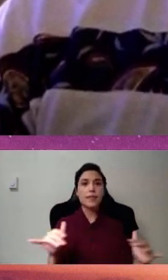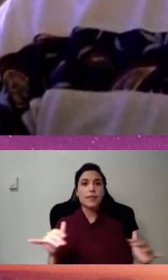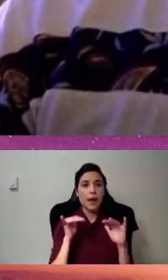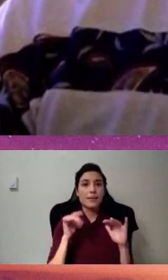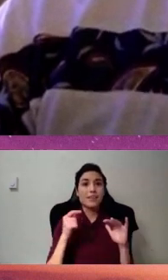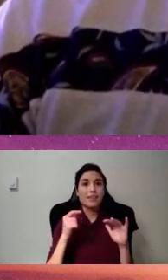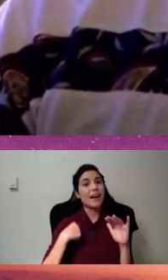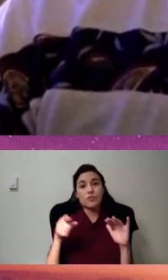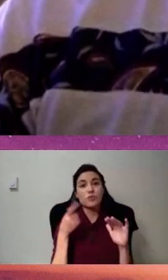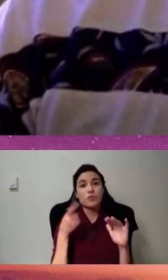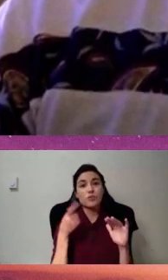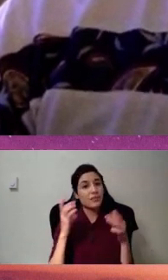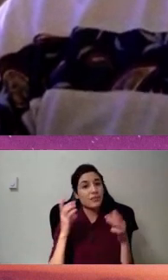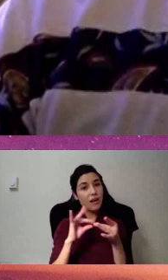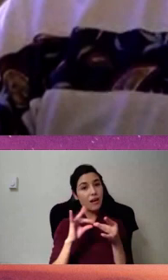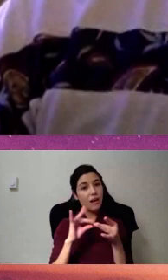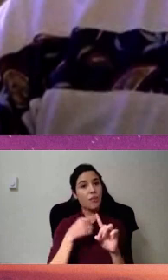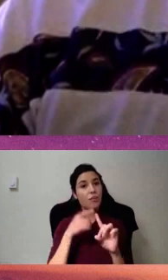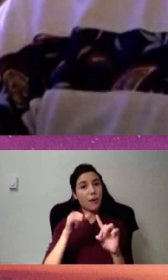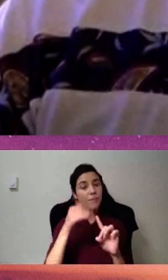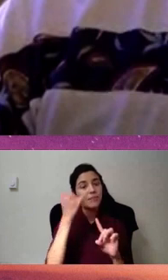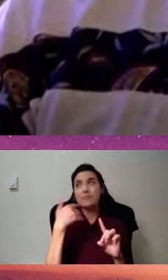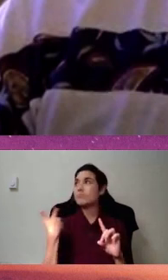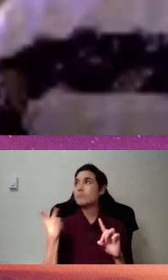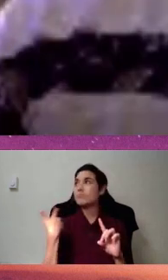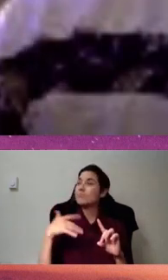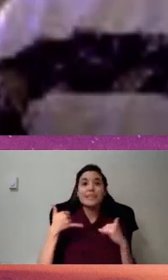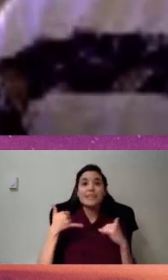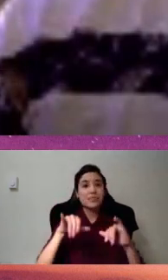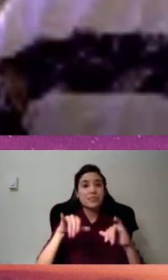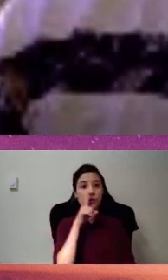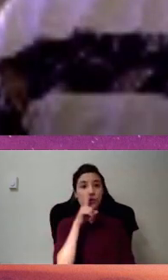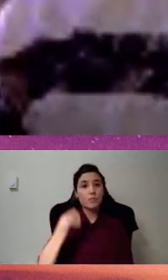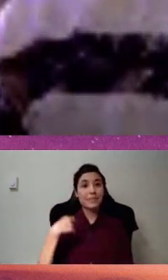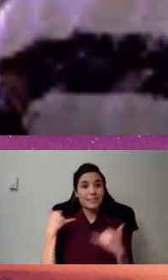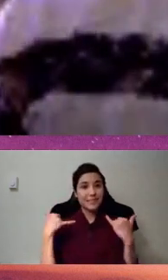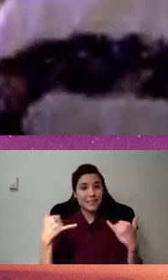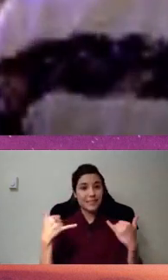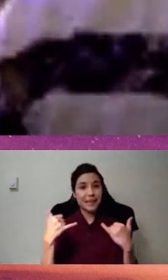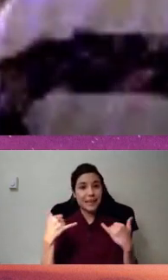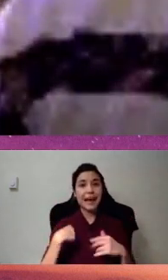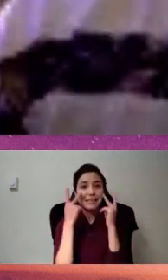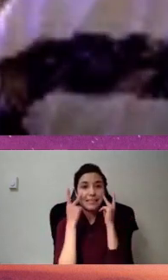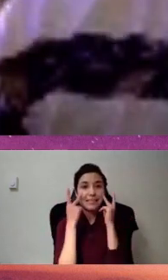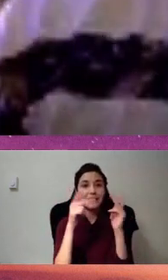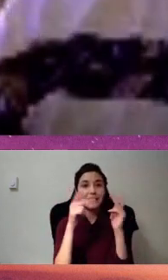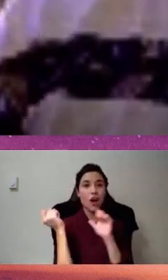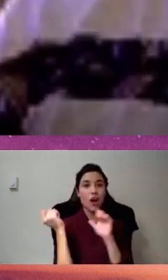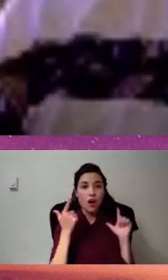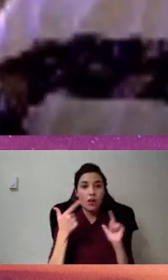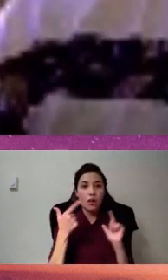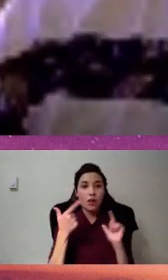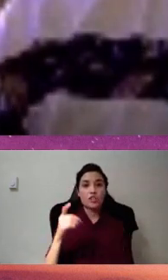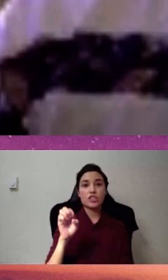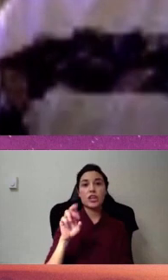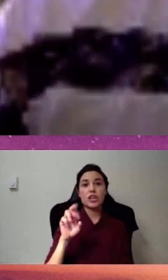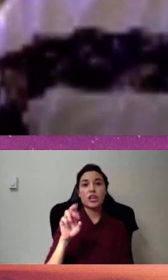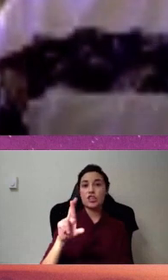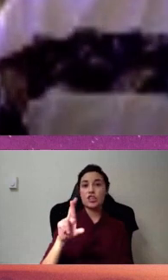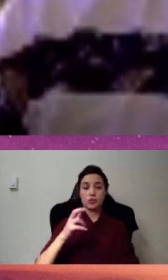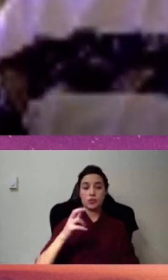it's very real for me even to this day. I really see all gender dysphoria as being a product of